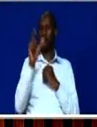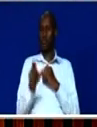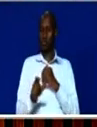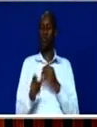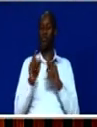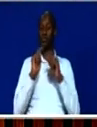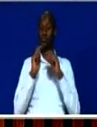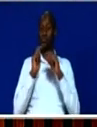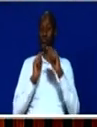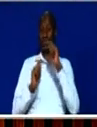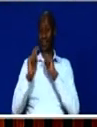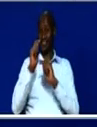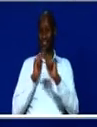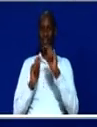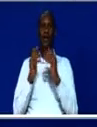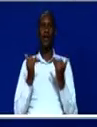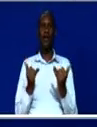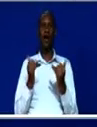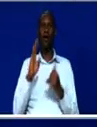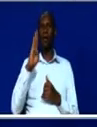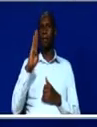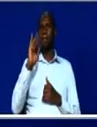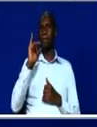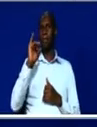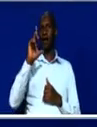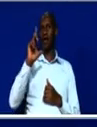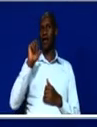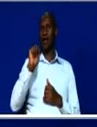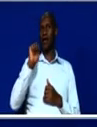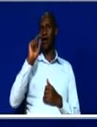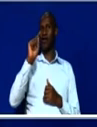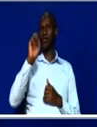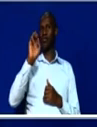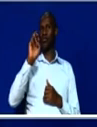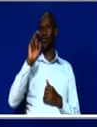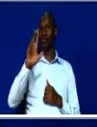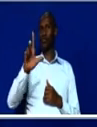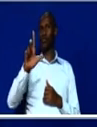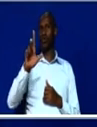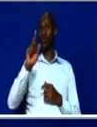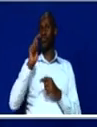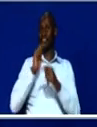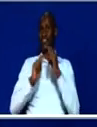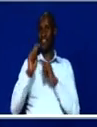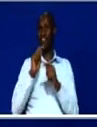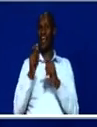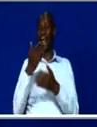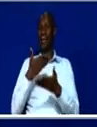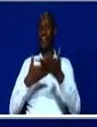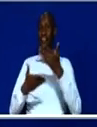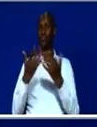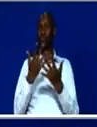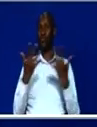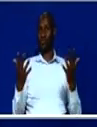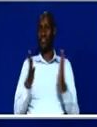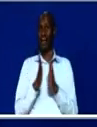go on and consider bilateral trade. What is it all about? And you are saying it is the exchange of goods